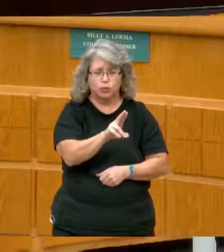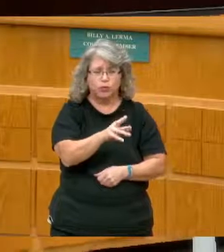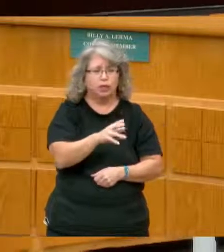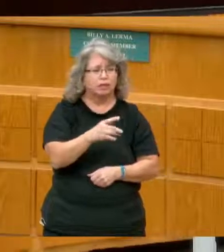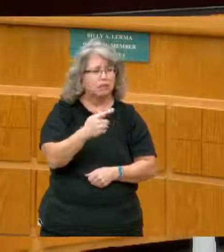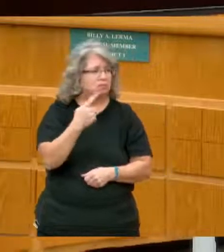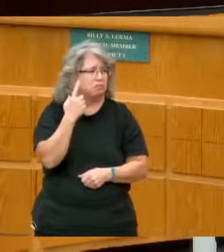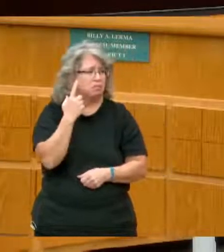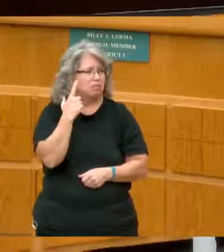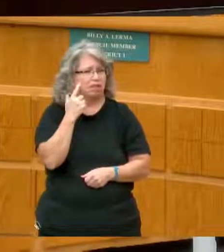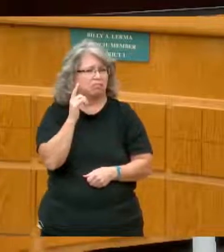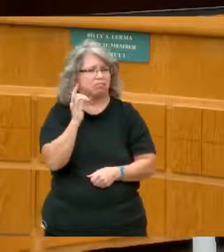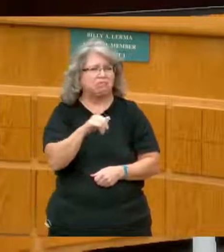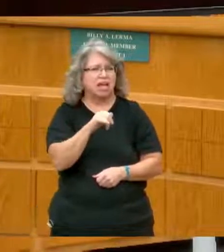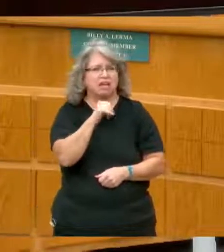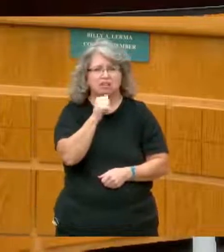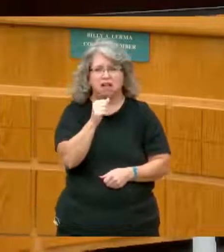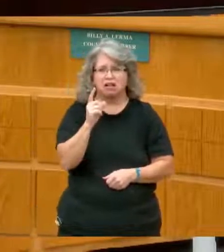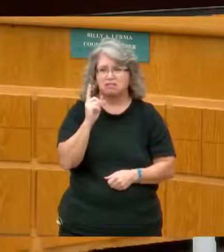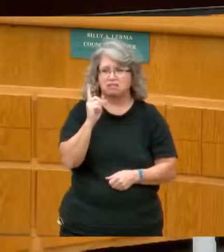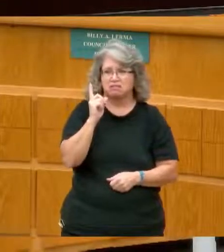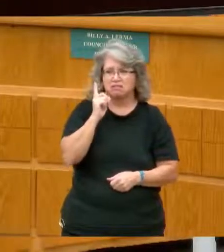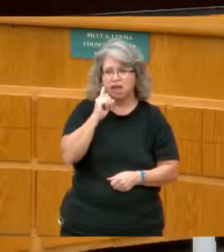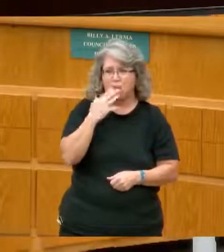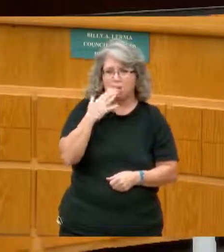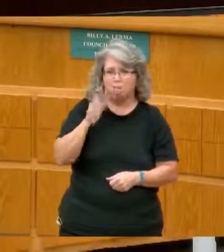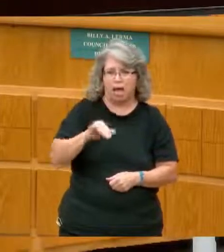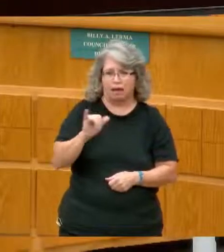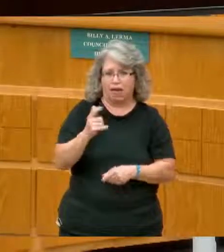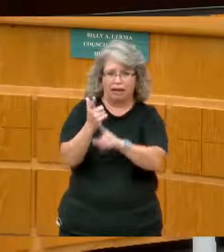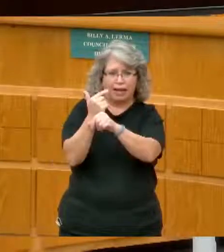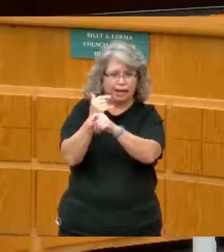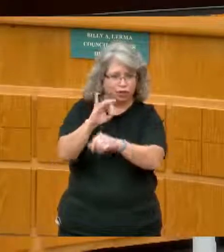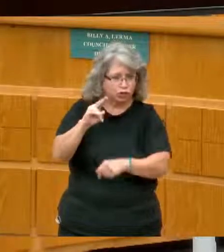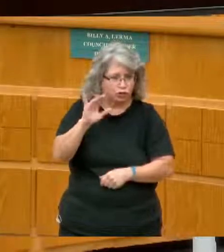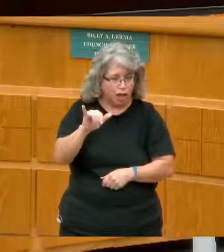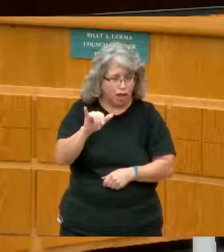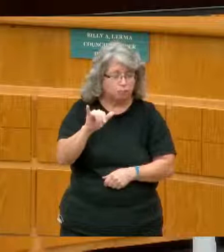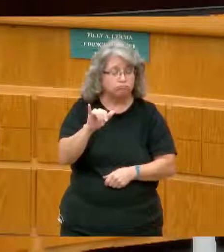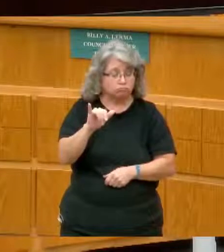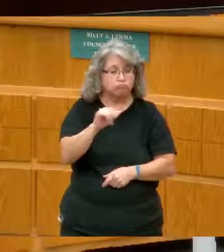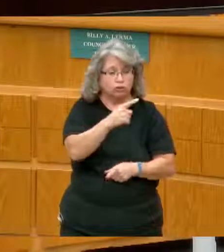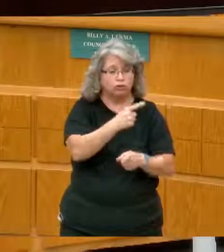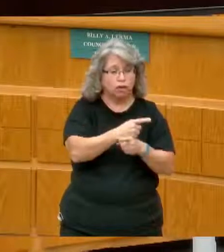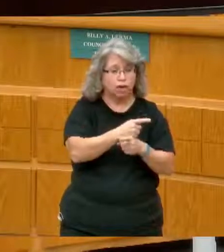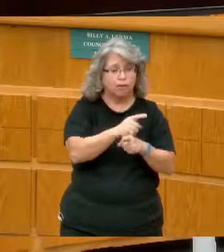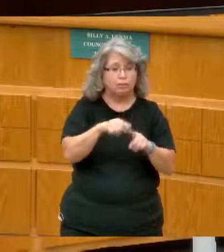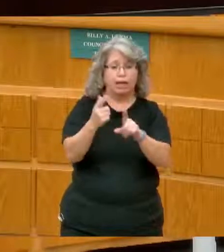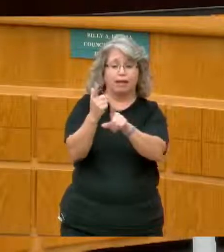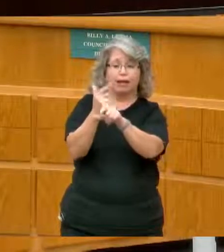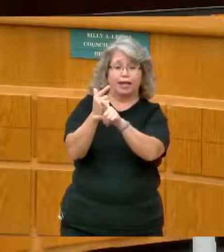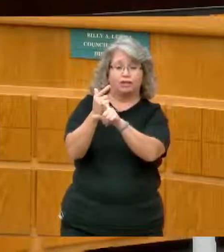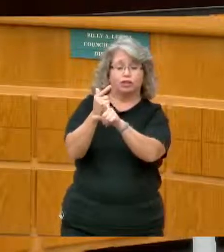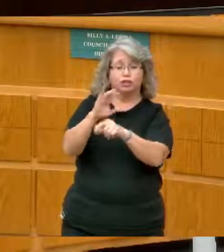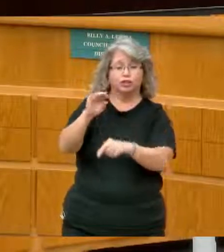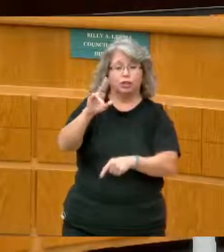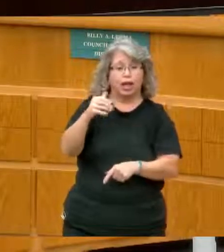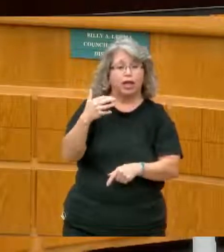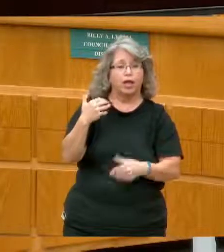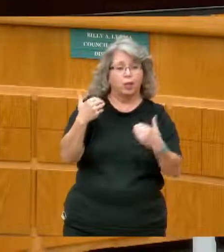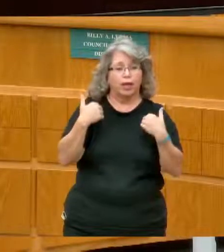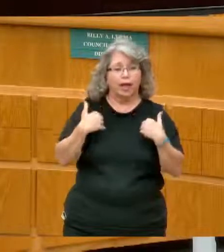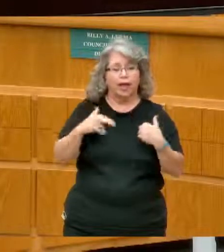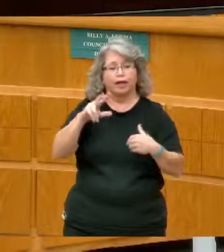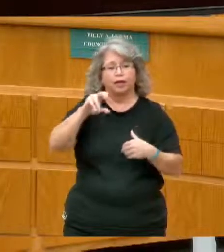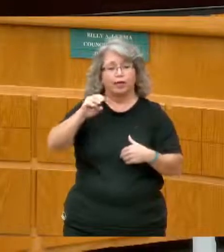gosh, that doesn't seem anywhere as bad as what it was last July. You're right. But last July, we had 30% more